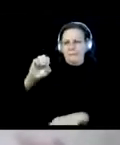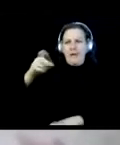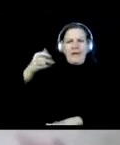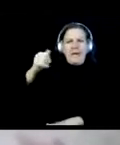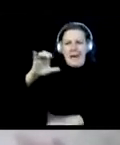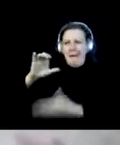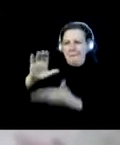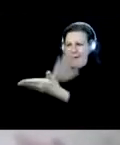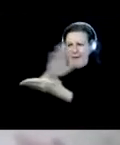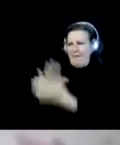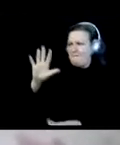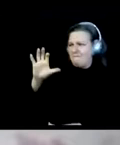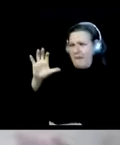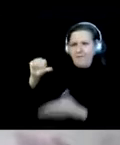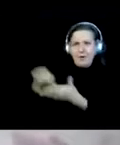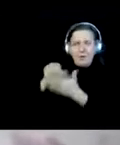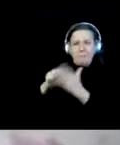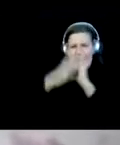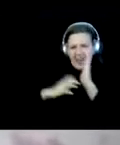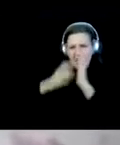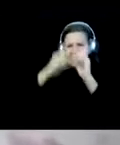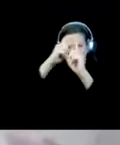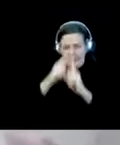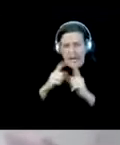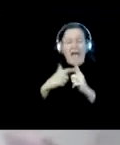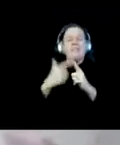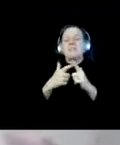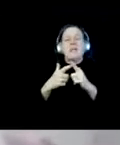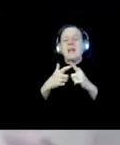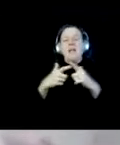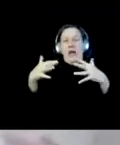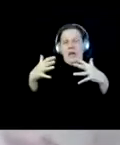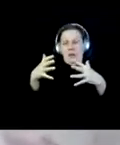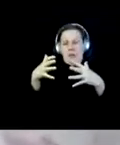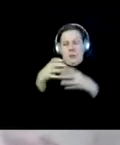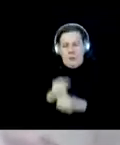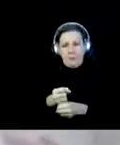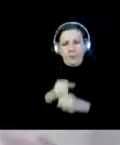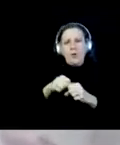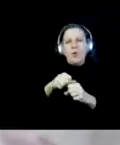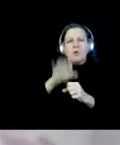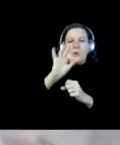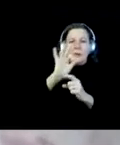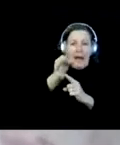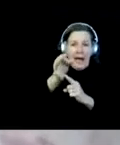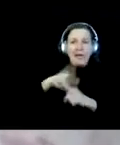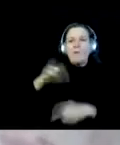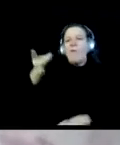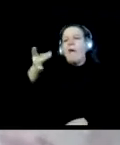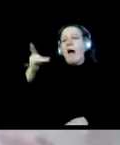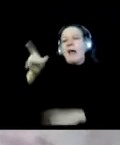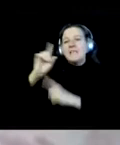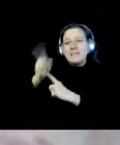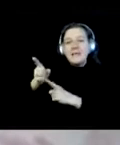of text, and then like whittling them down to 9-minute or 18-minute films. Like